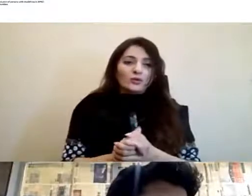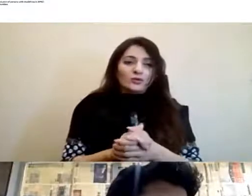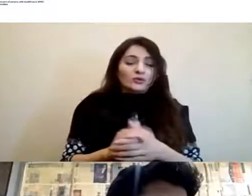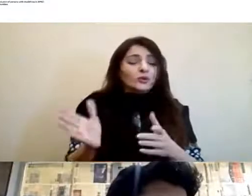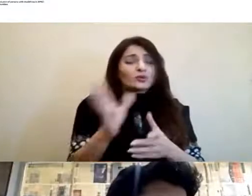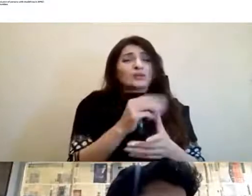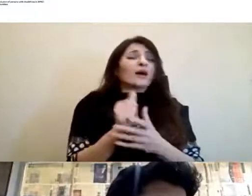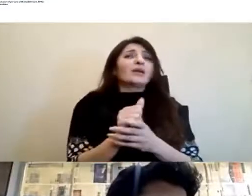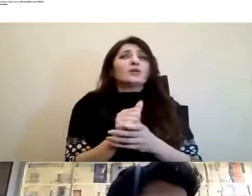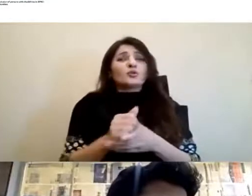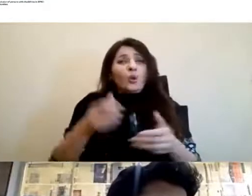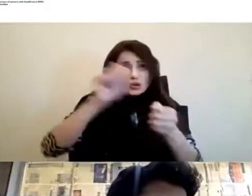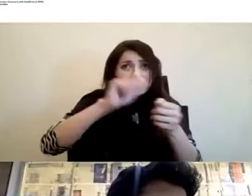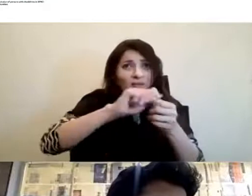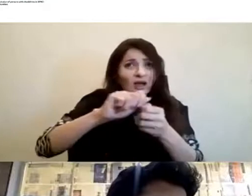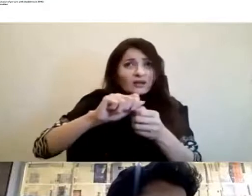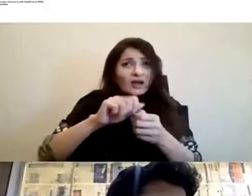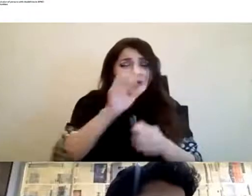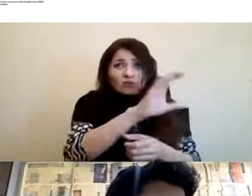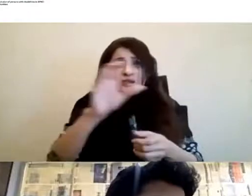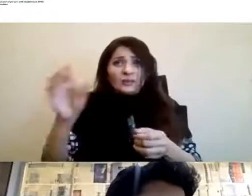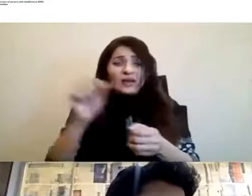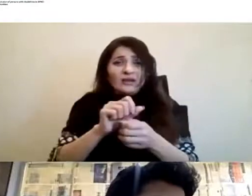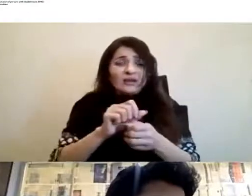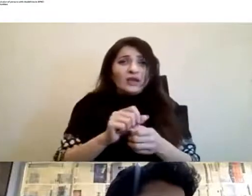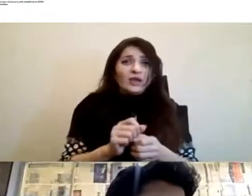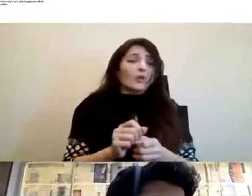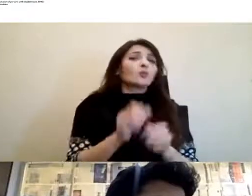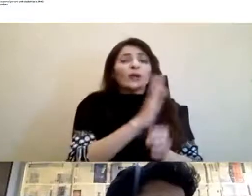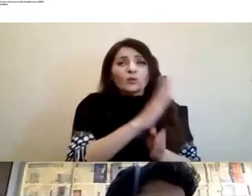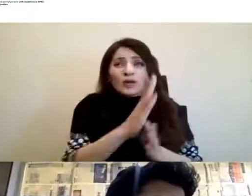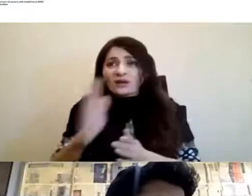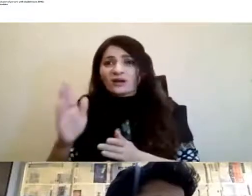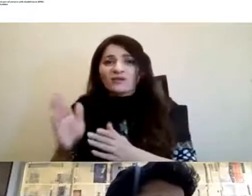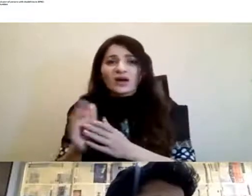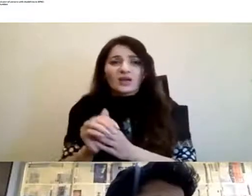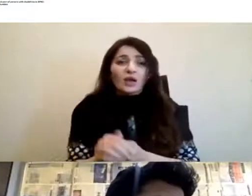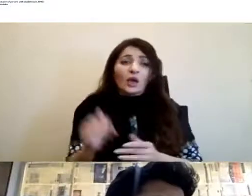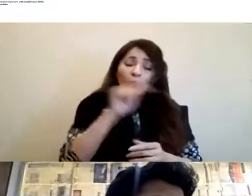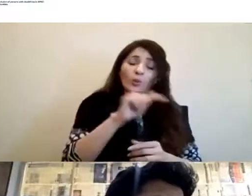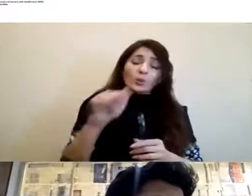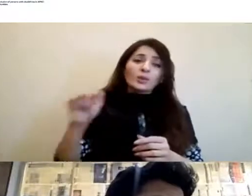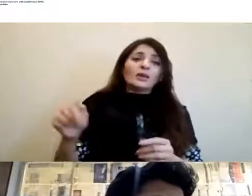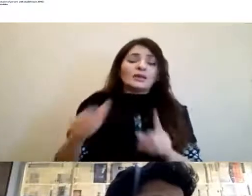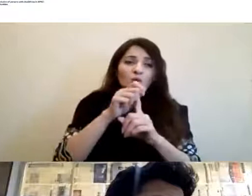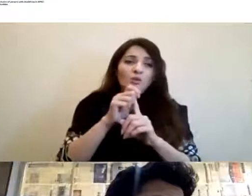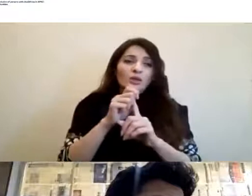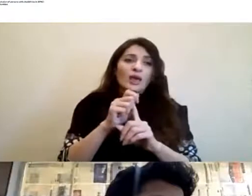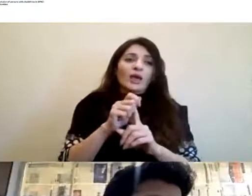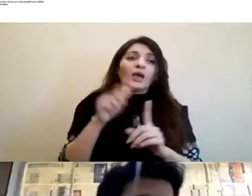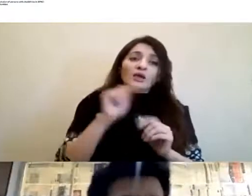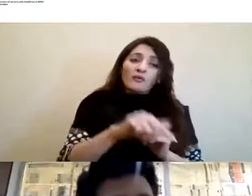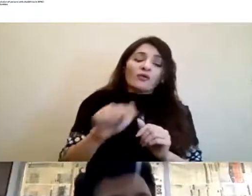would you be able to identify, because this is an economic term. It may sound bad, but